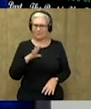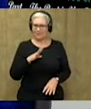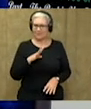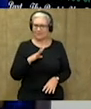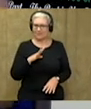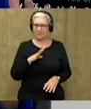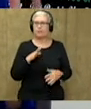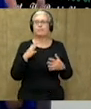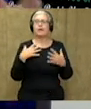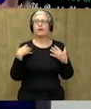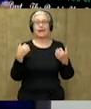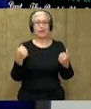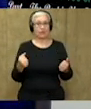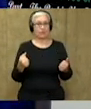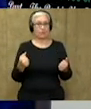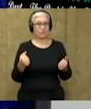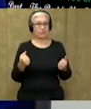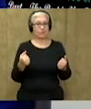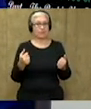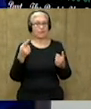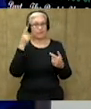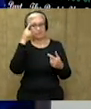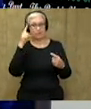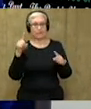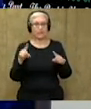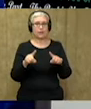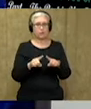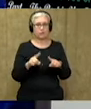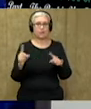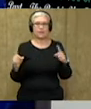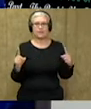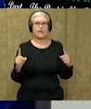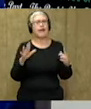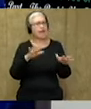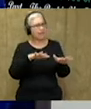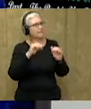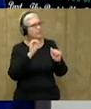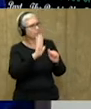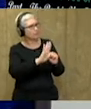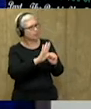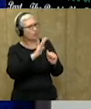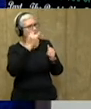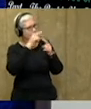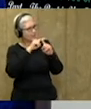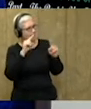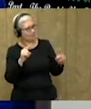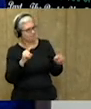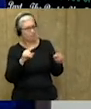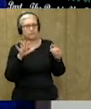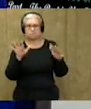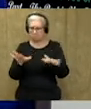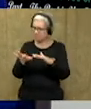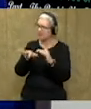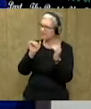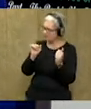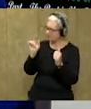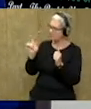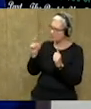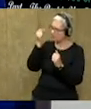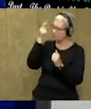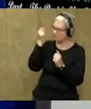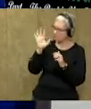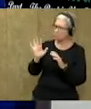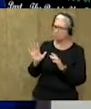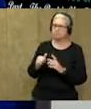is for us to be able to come to some agreement so that we can accept each other's differences. So that's one of the things that it's a normal part